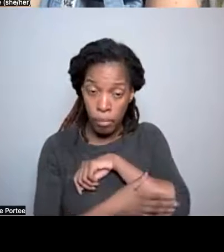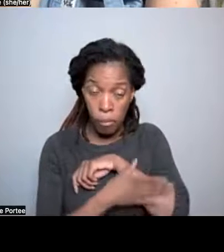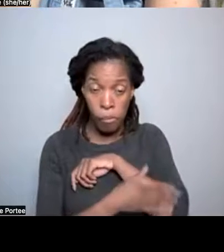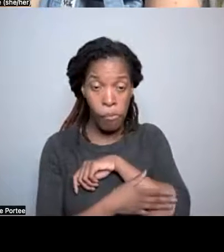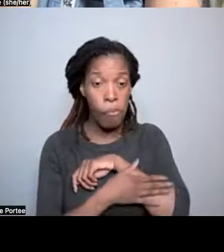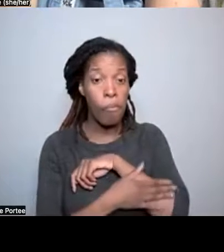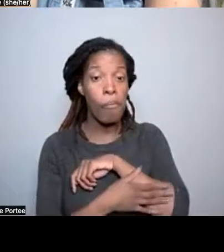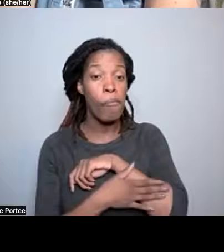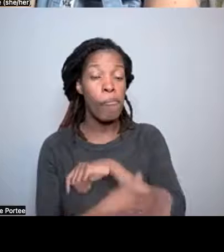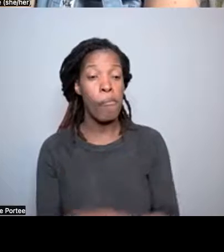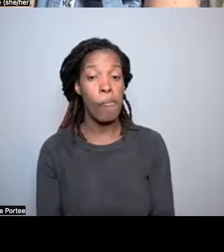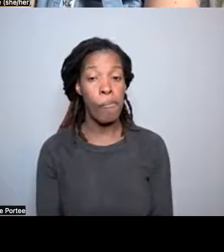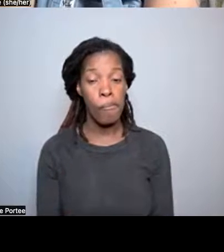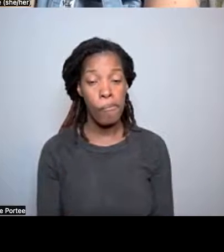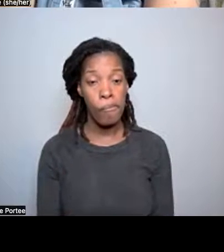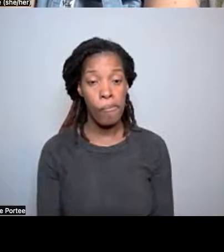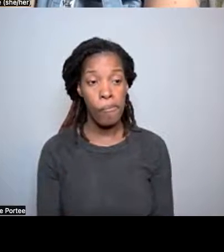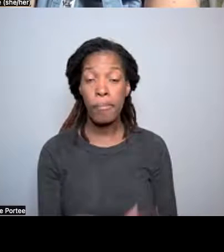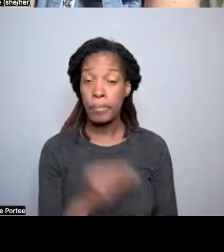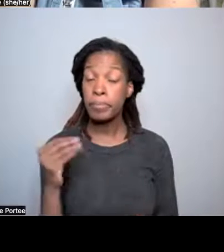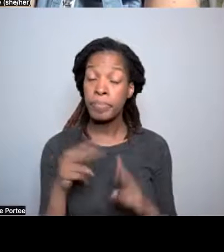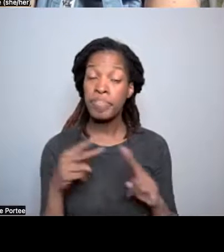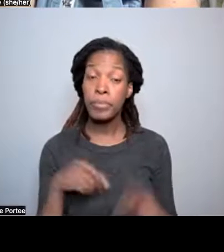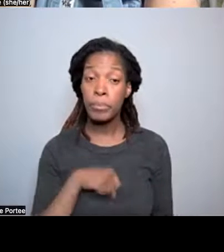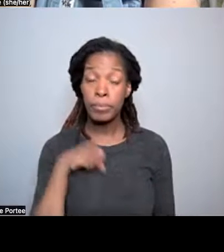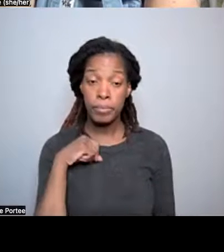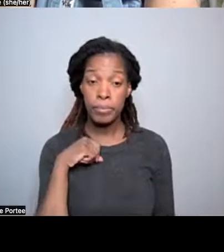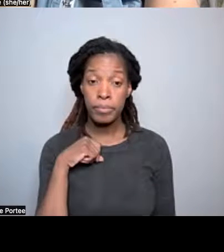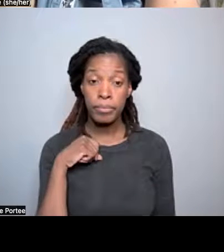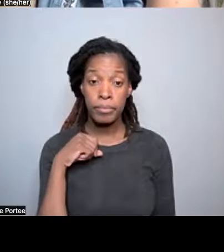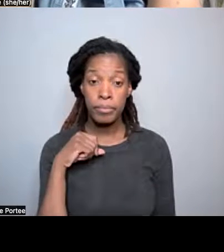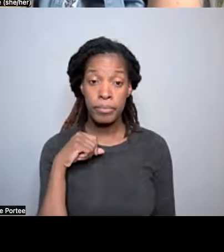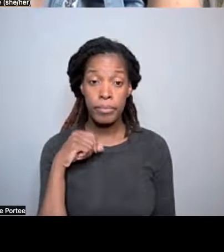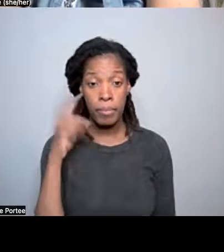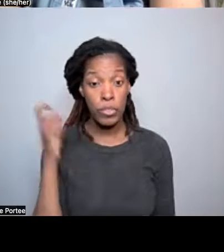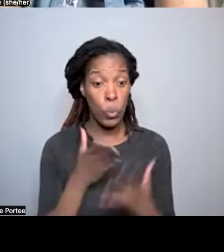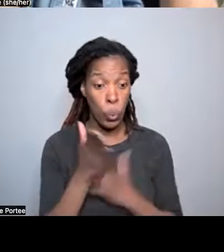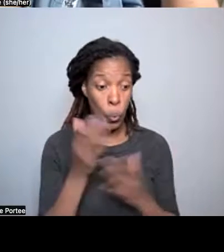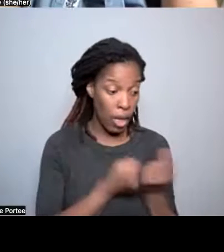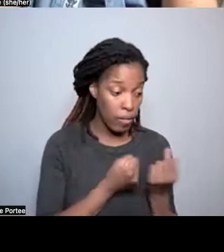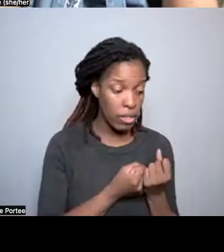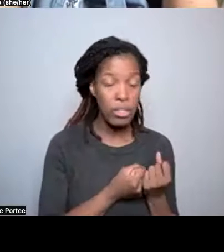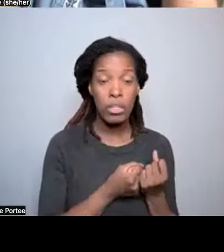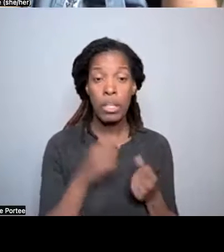and I'm very proud, because thanks to advocacy I carry in our country,